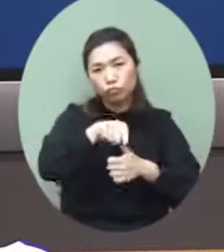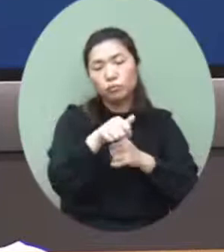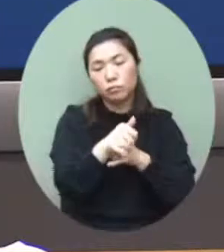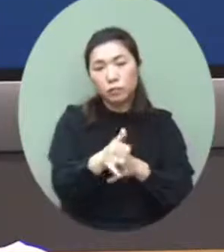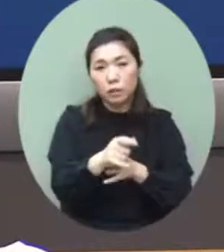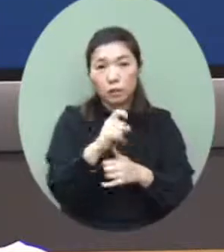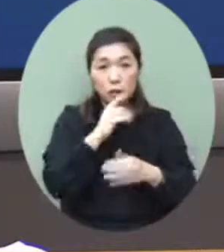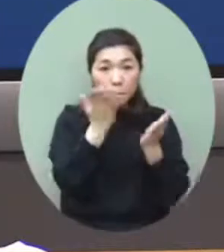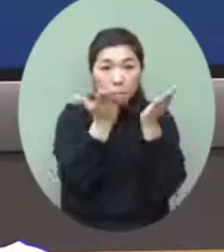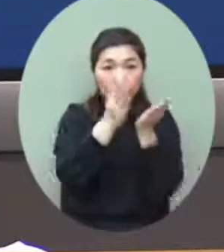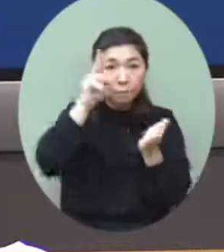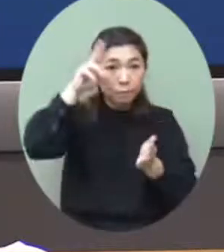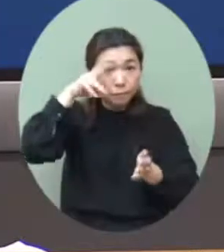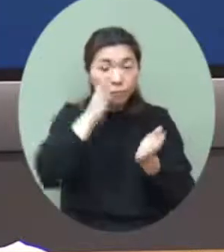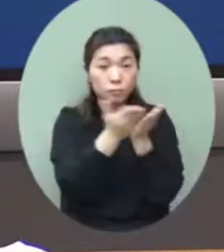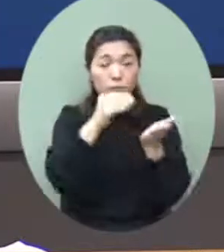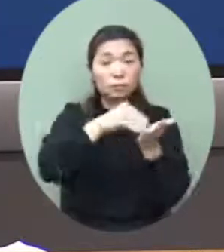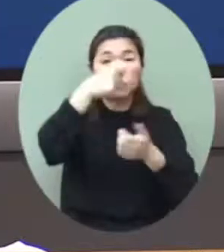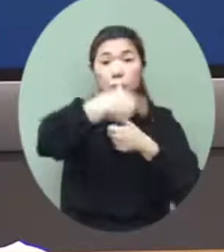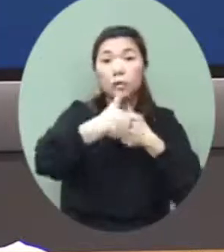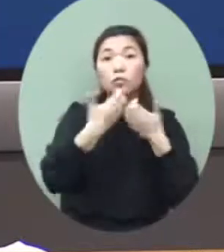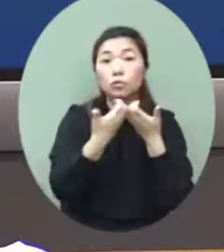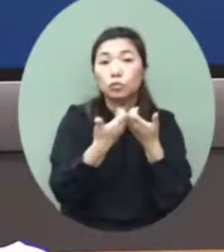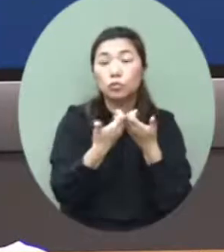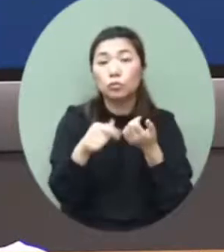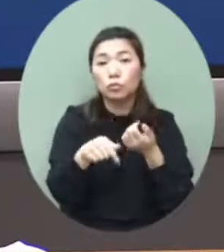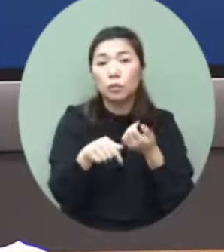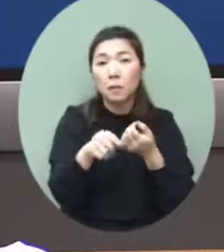Our work is based on science.